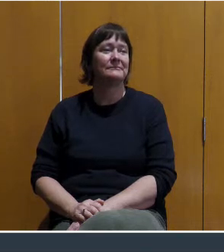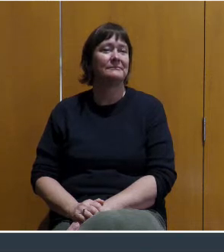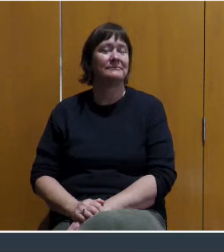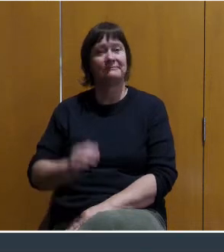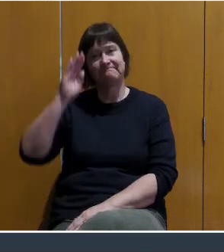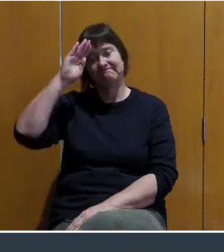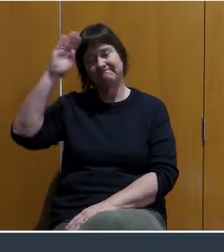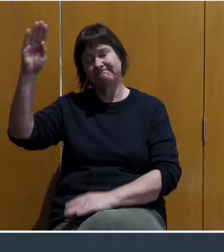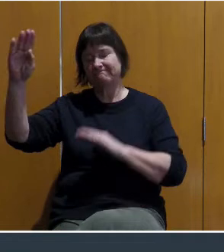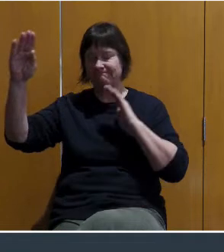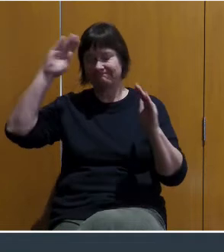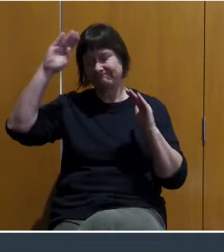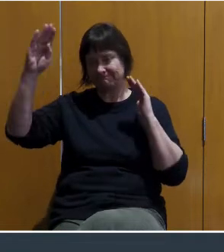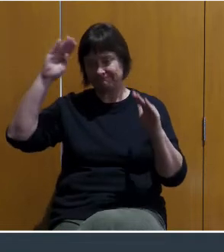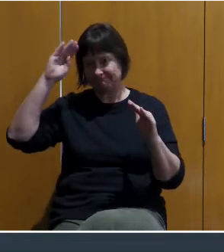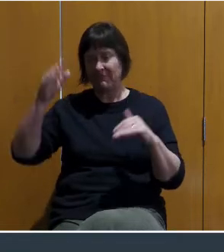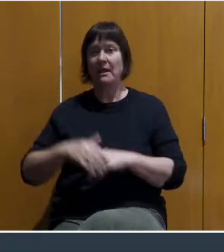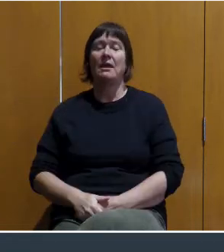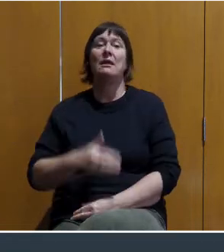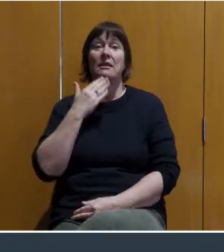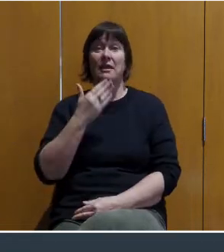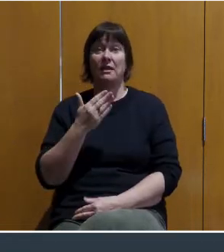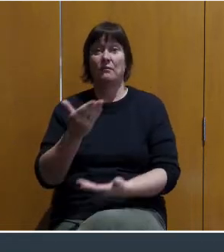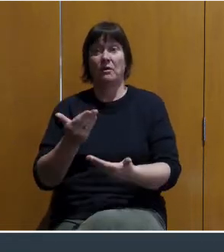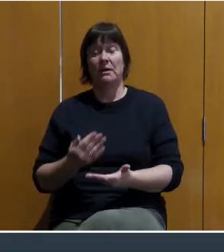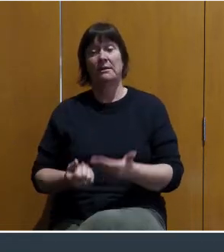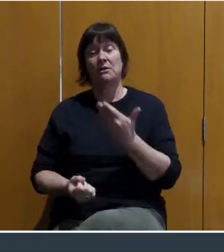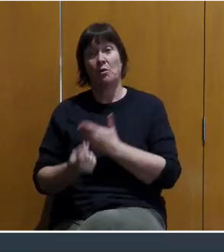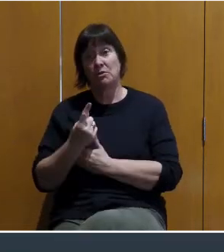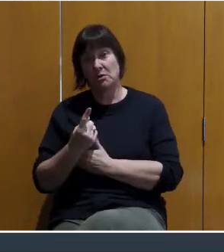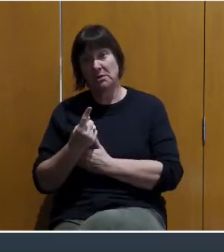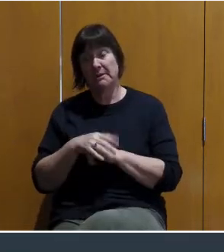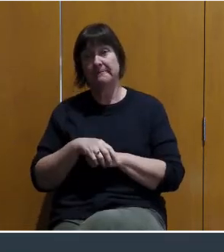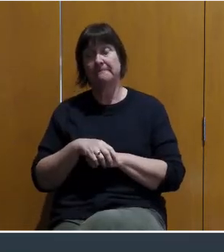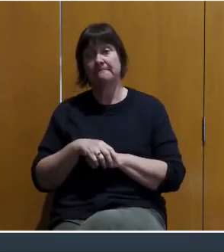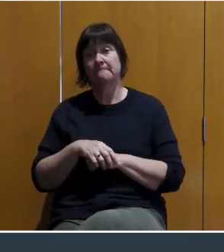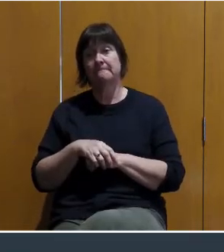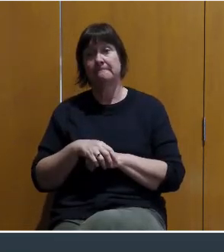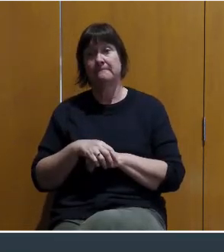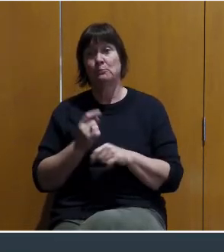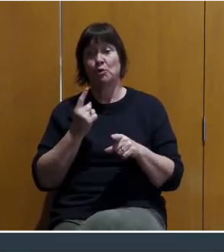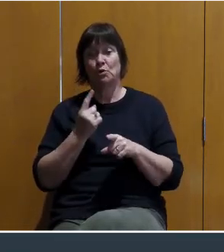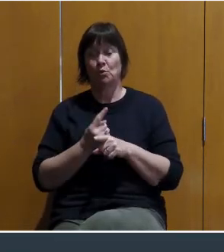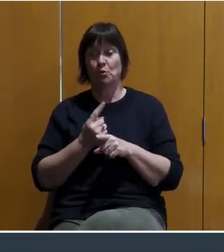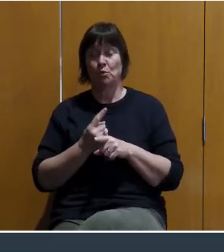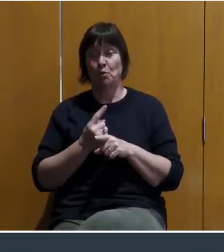Kia ora koutou. Thank you for this opportunity to speak to the dog control